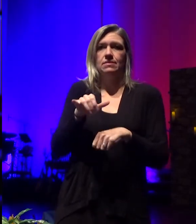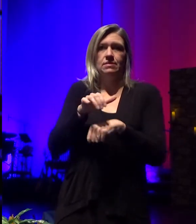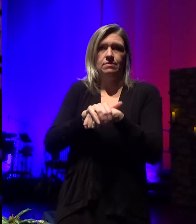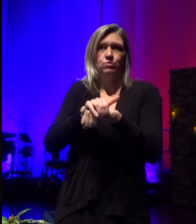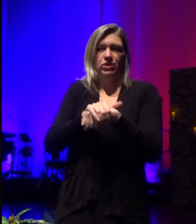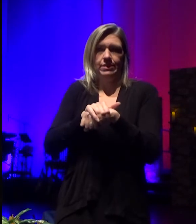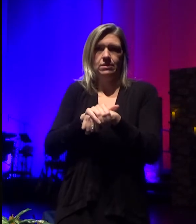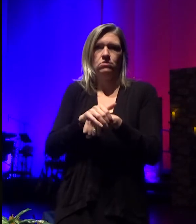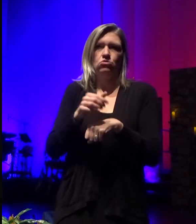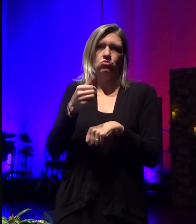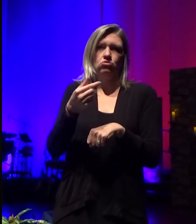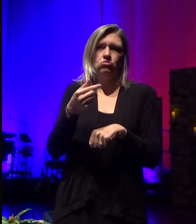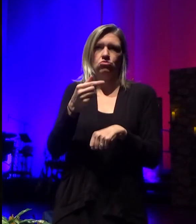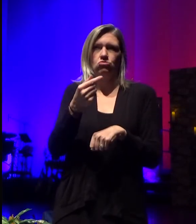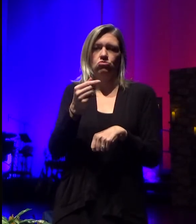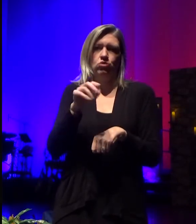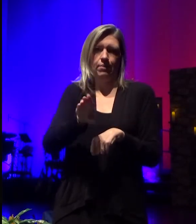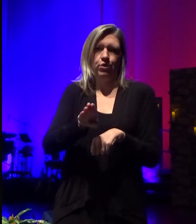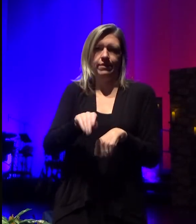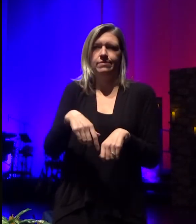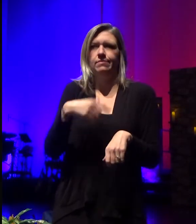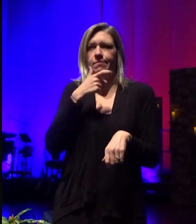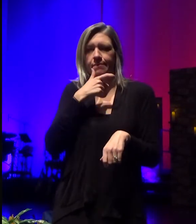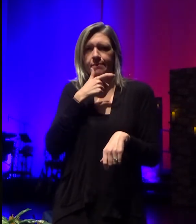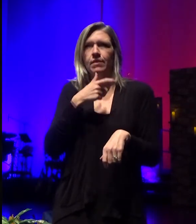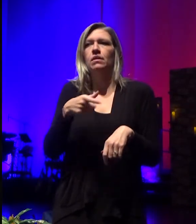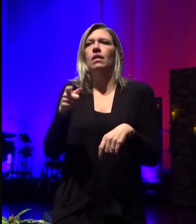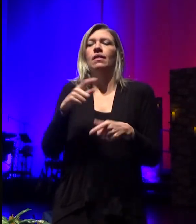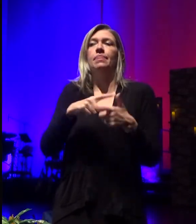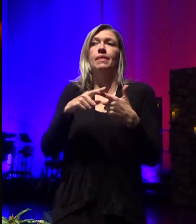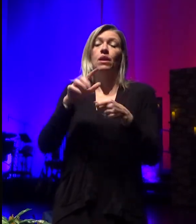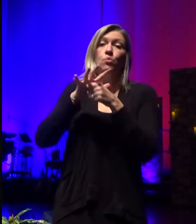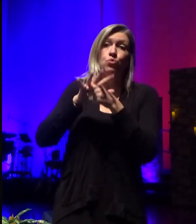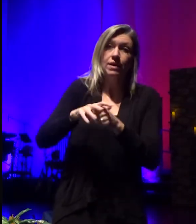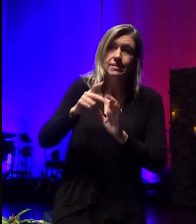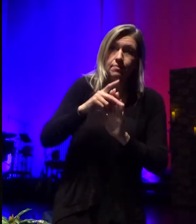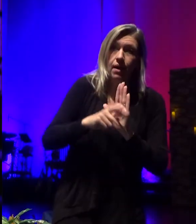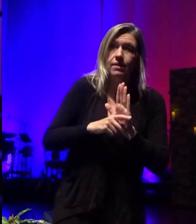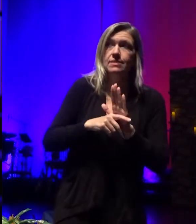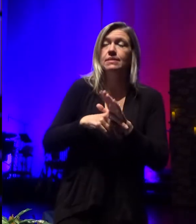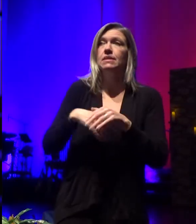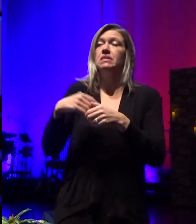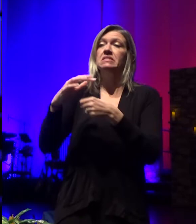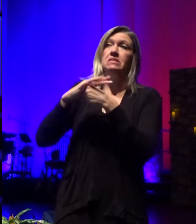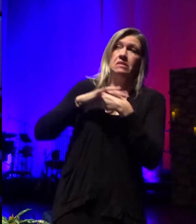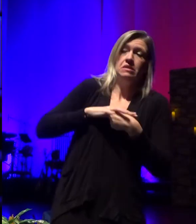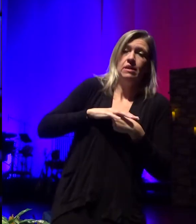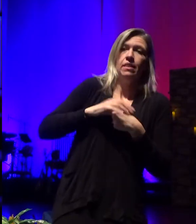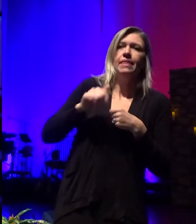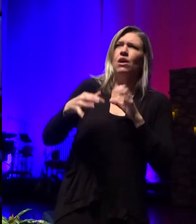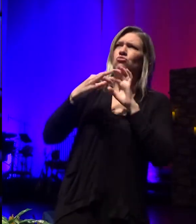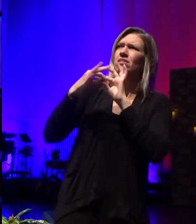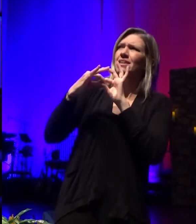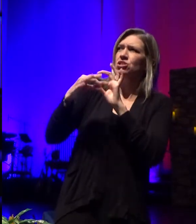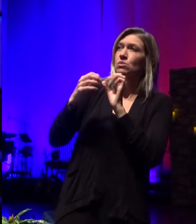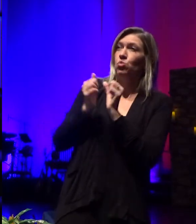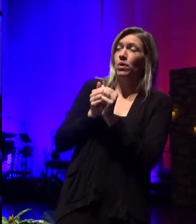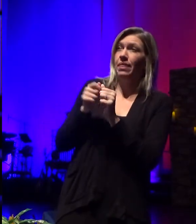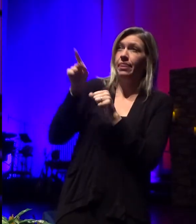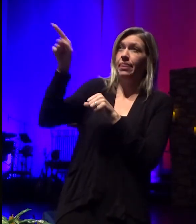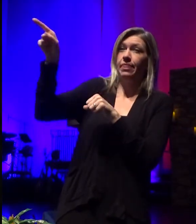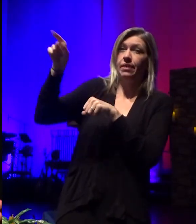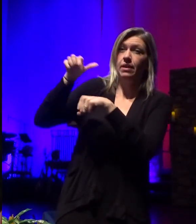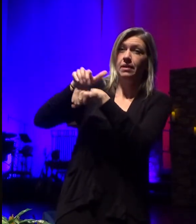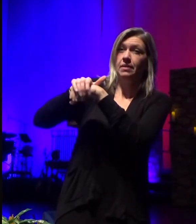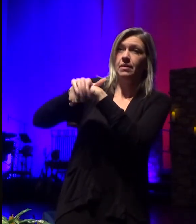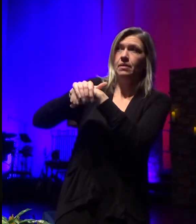and oppressive policies made our relationship with Great Britain outmoded and